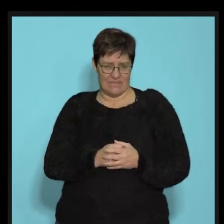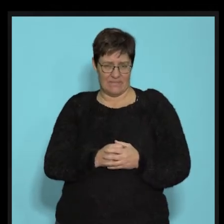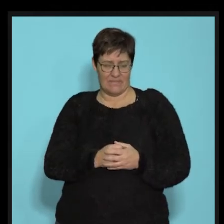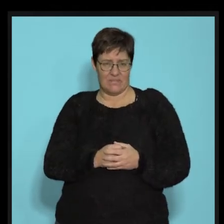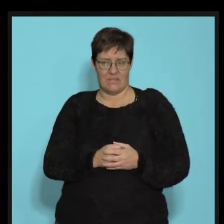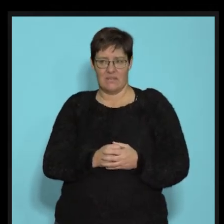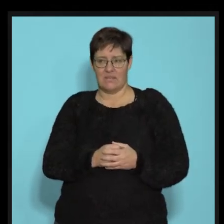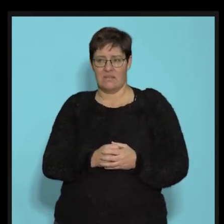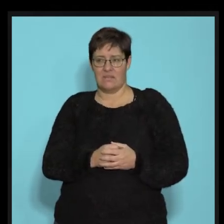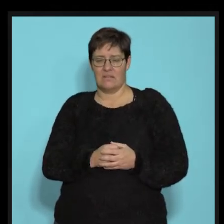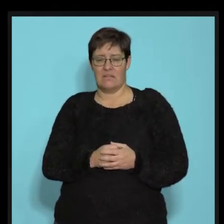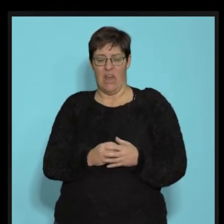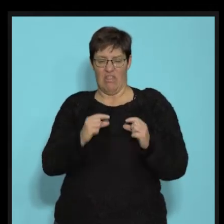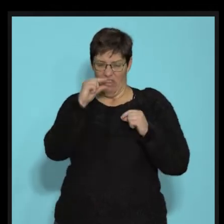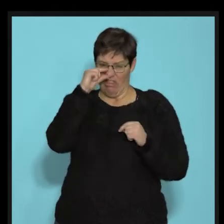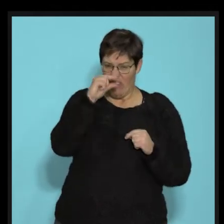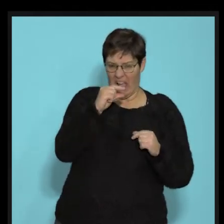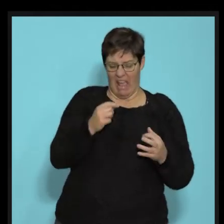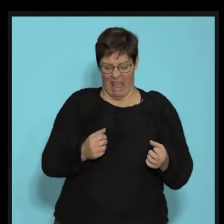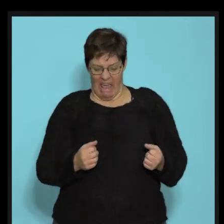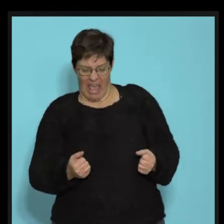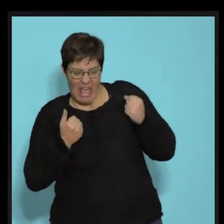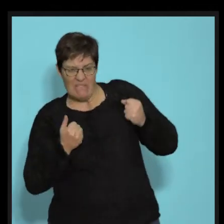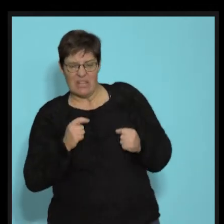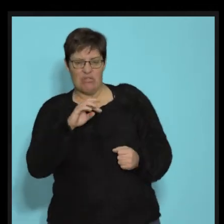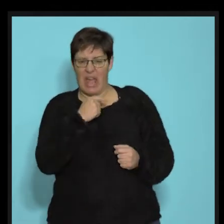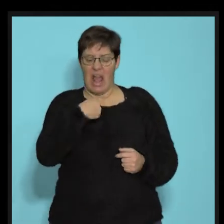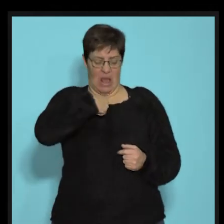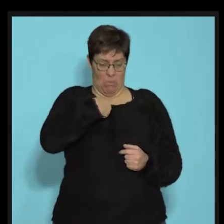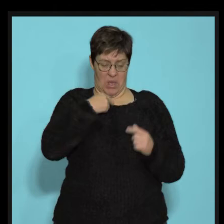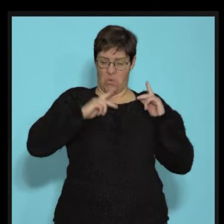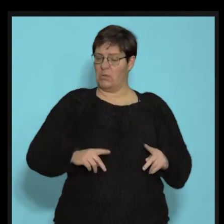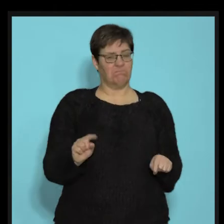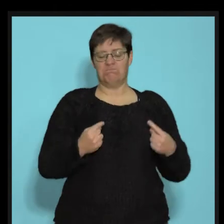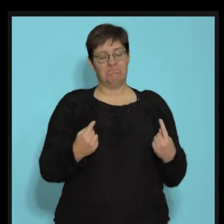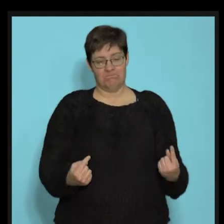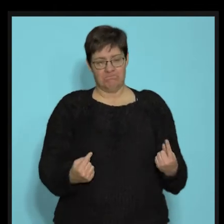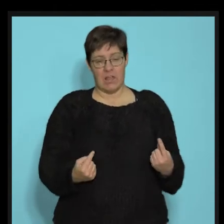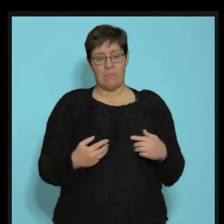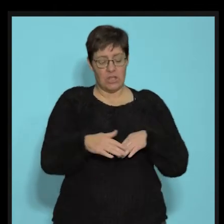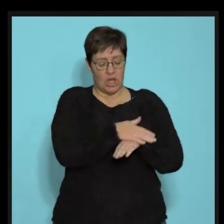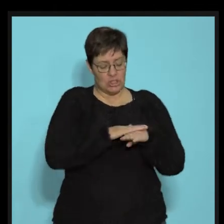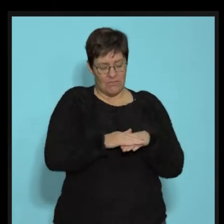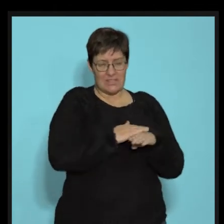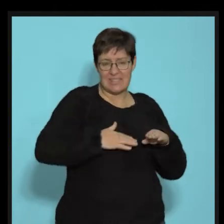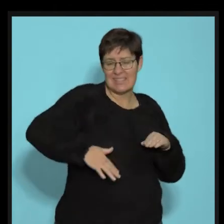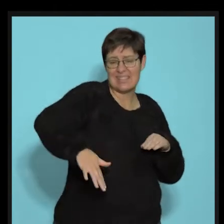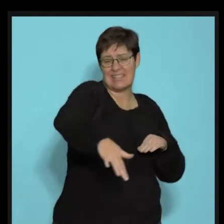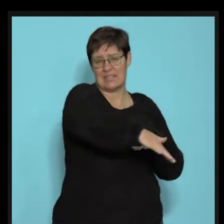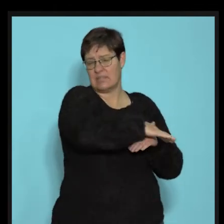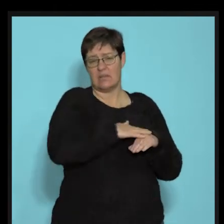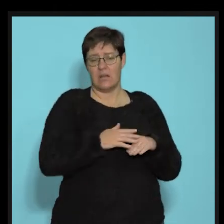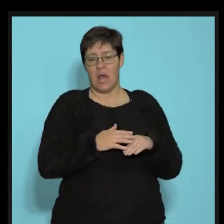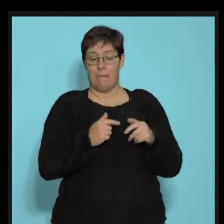right, thick trachea like we are going to have. But the surface area is not so